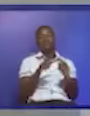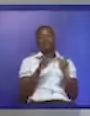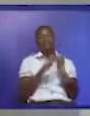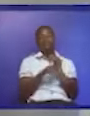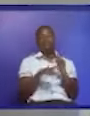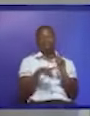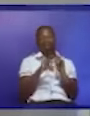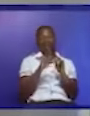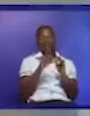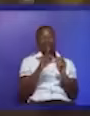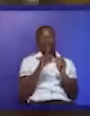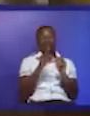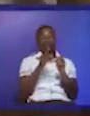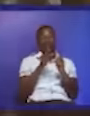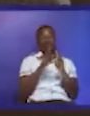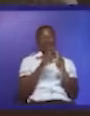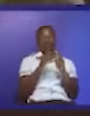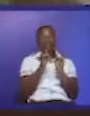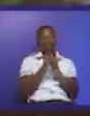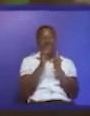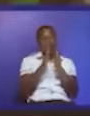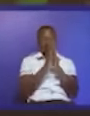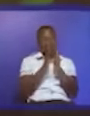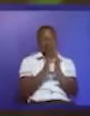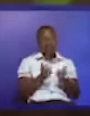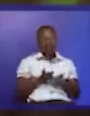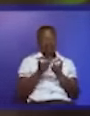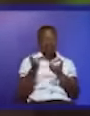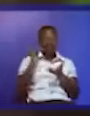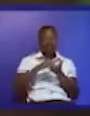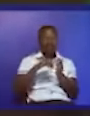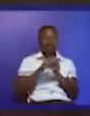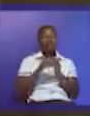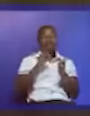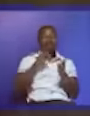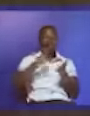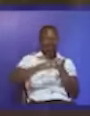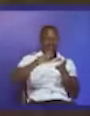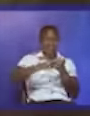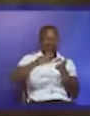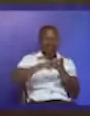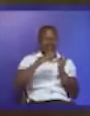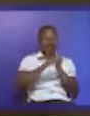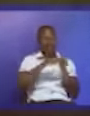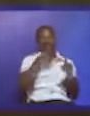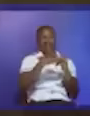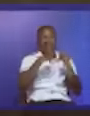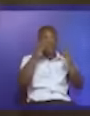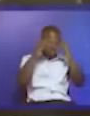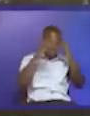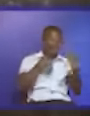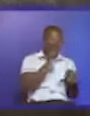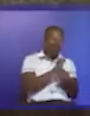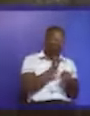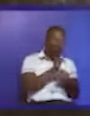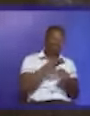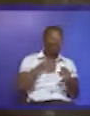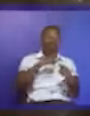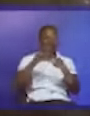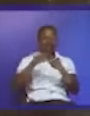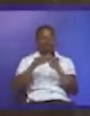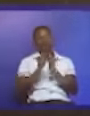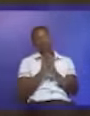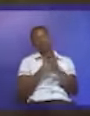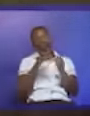life. The excuses are over. All the excuses you are giving is because I have a job. No! Don't allow